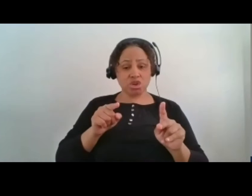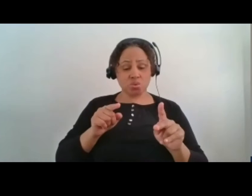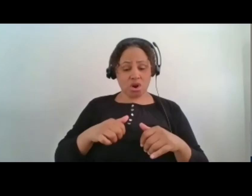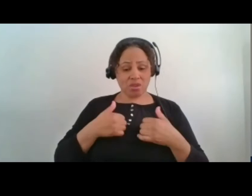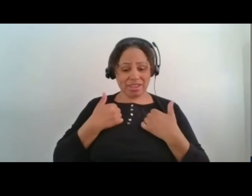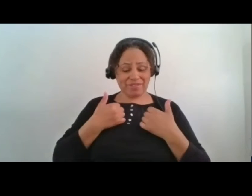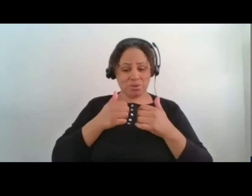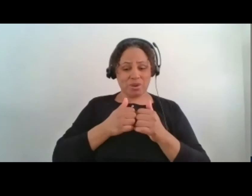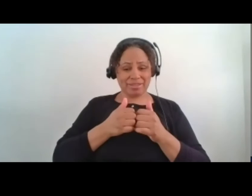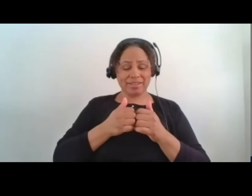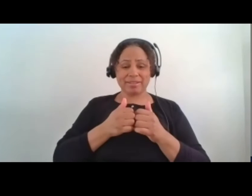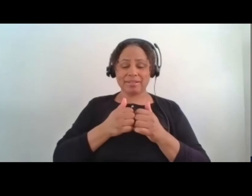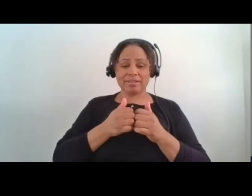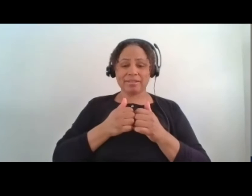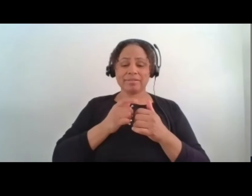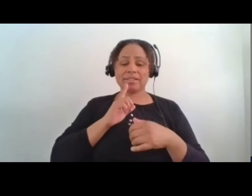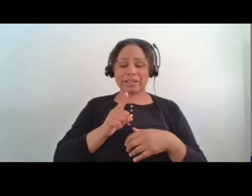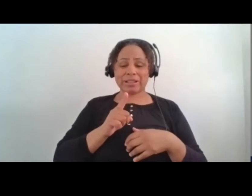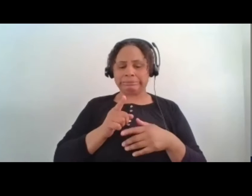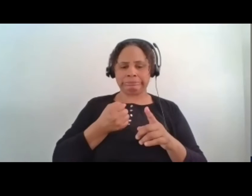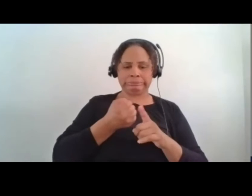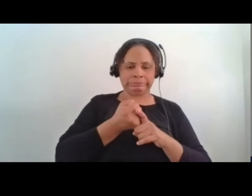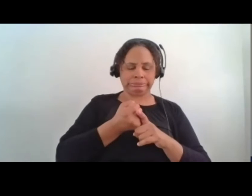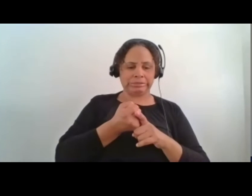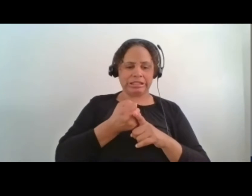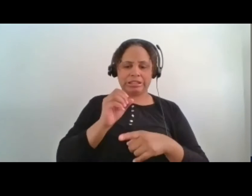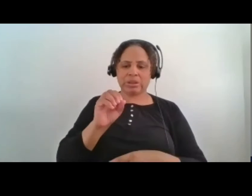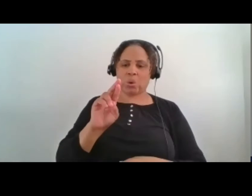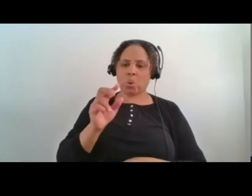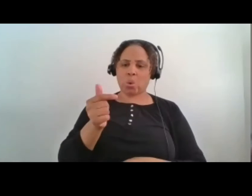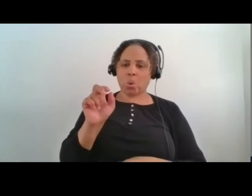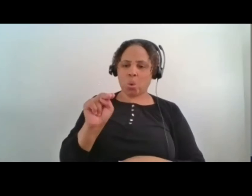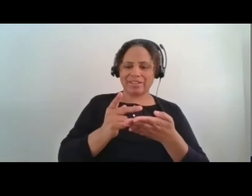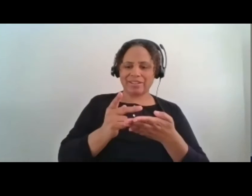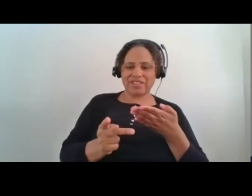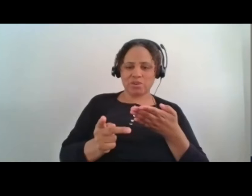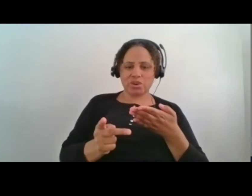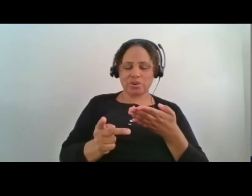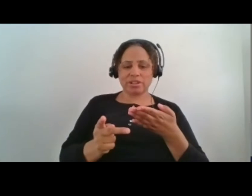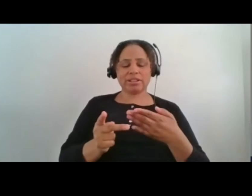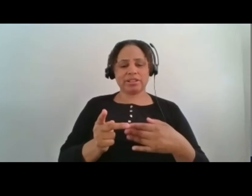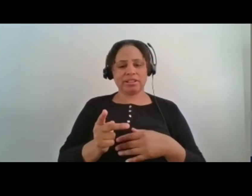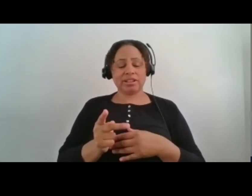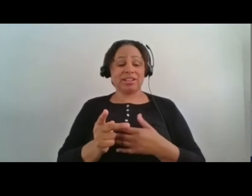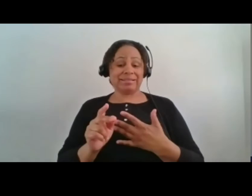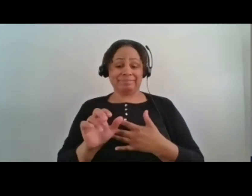through that organ failure. And so for me, it was the struggle my dad went with,